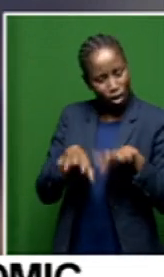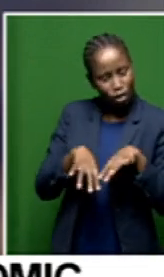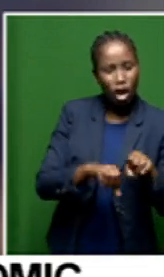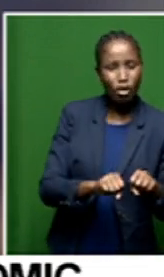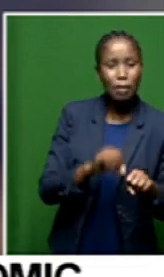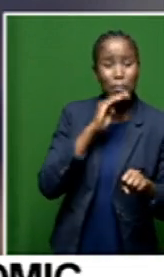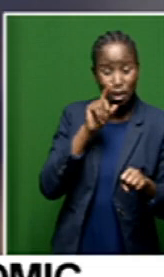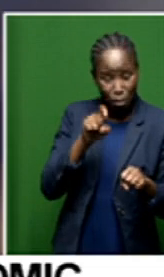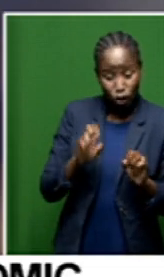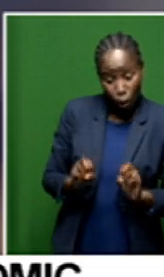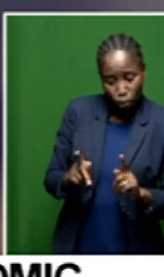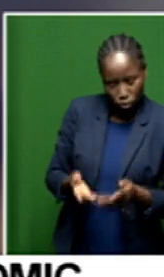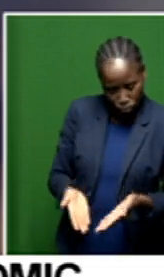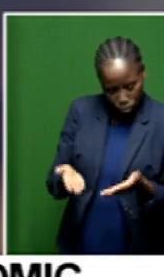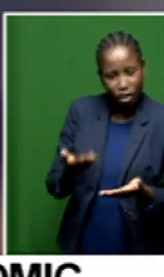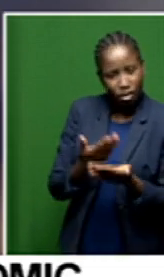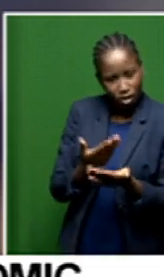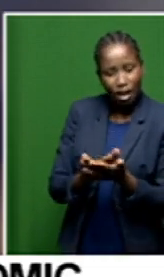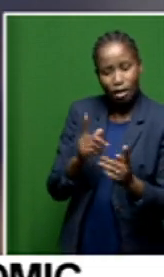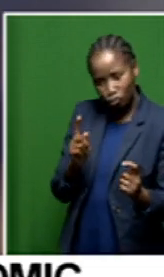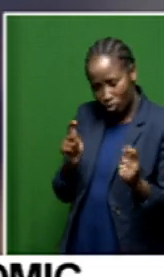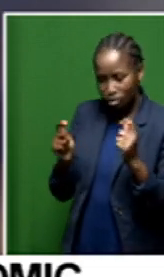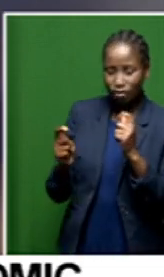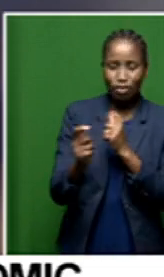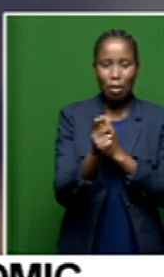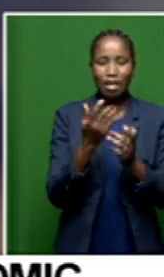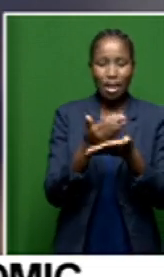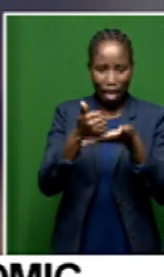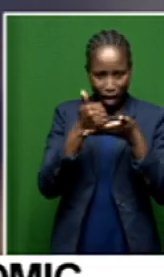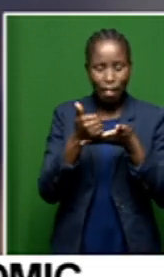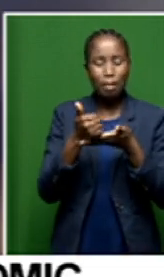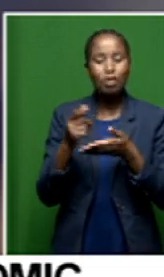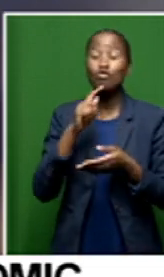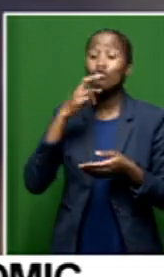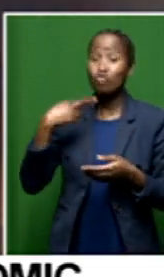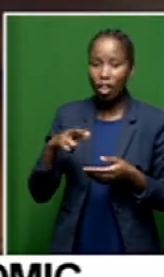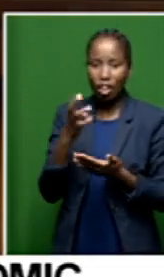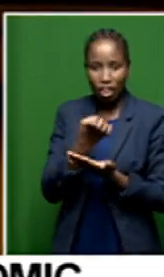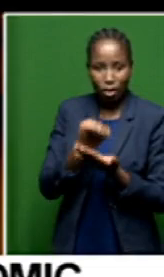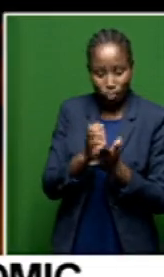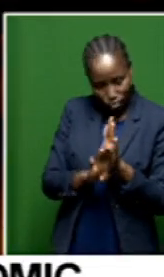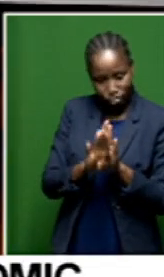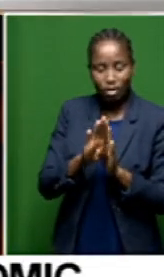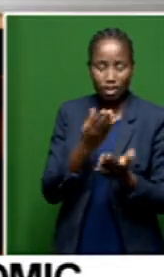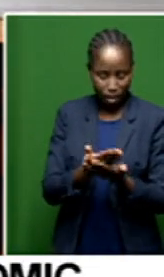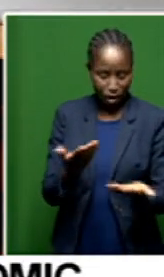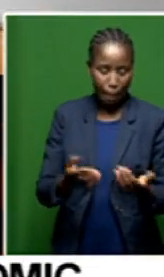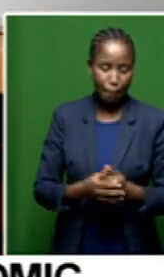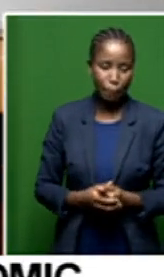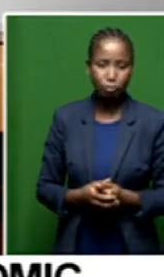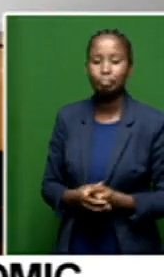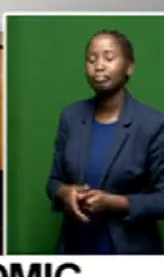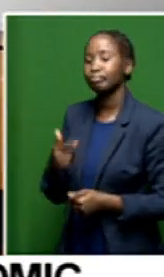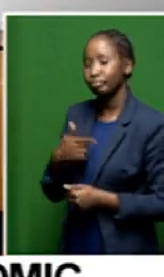them the space to transform us and put us on a real growth path. Yeah. And, I'm so with you on